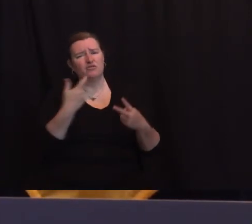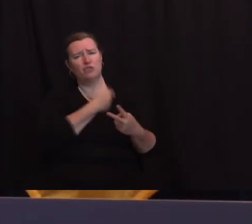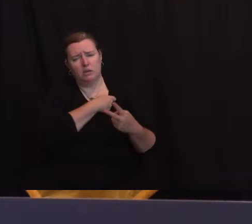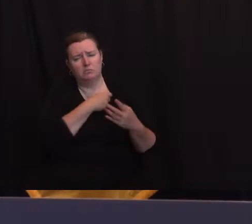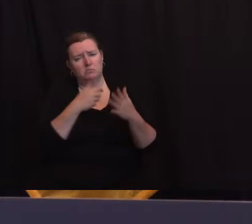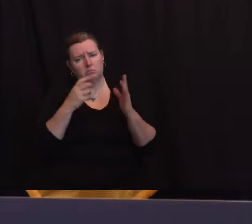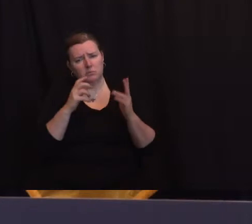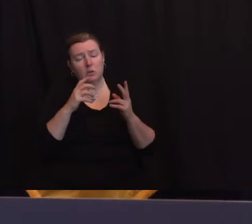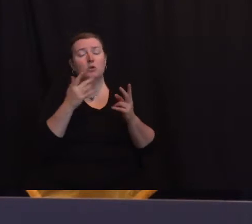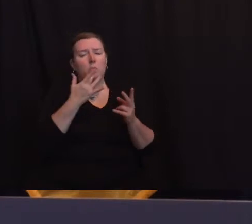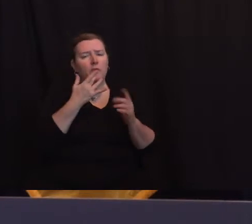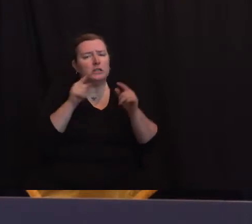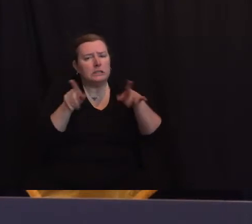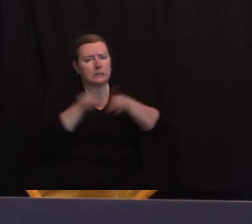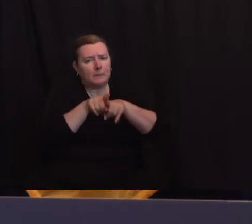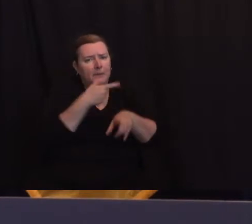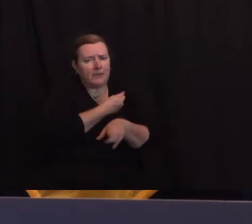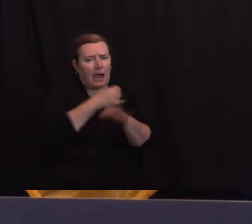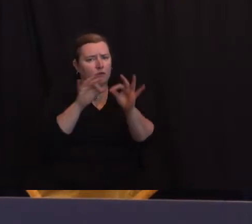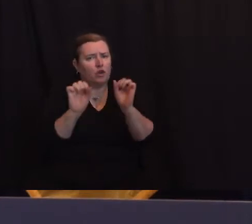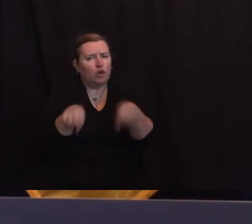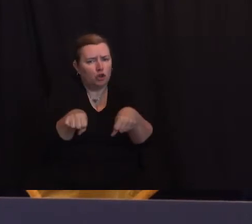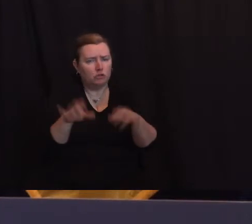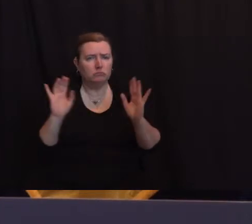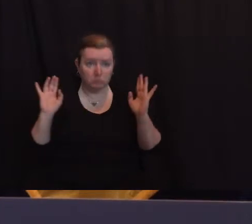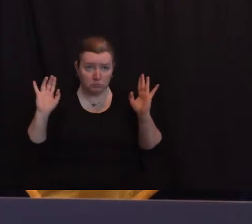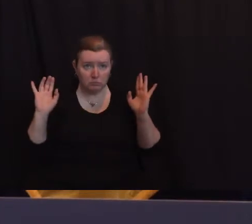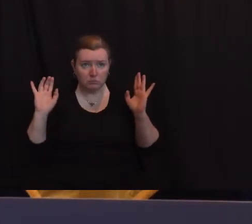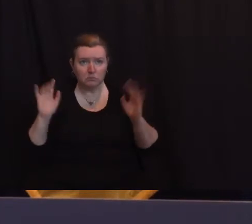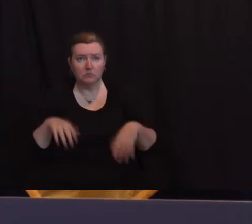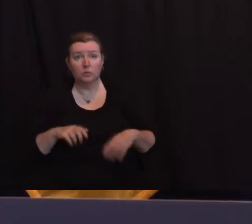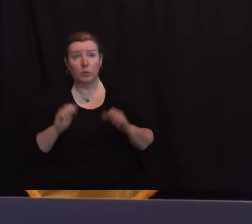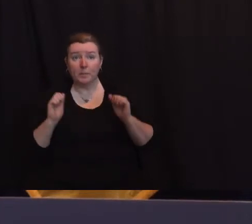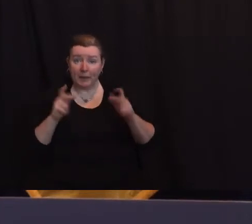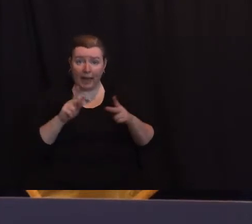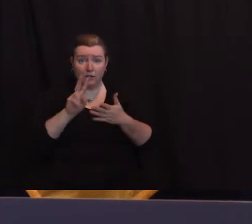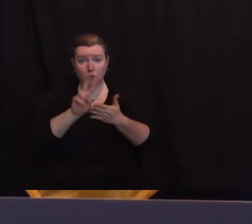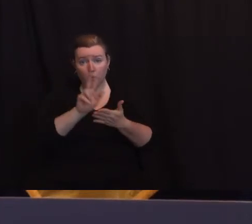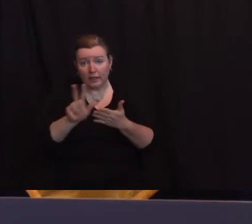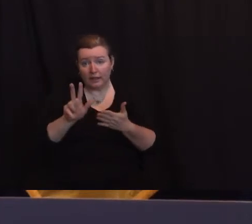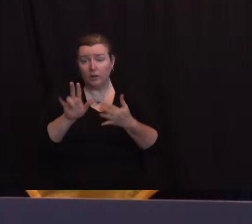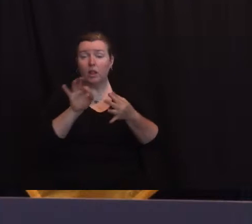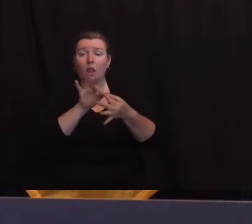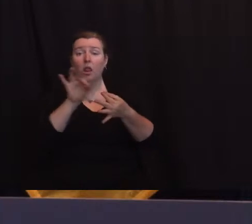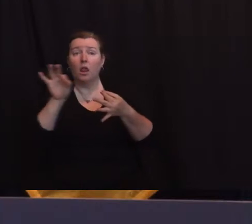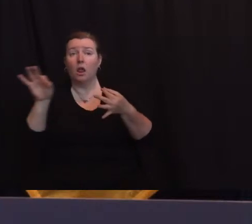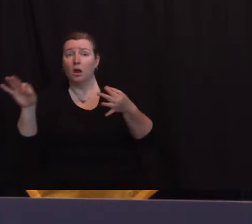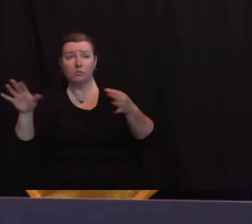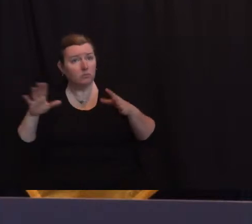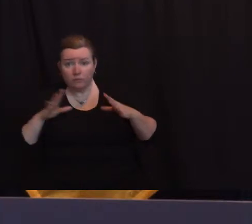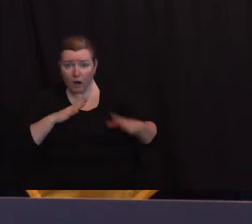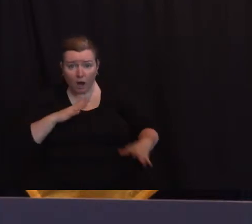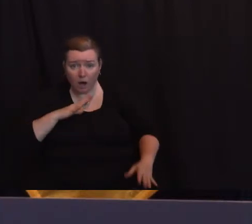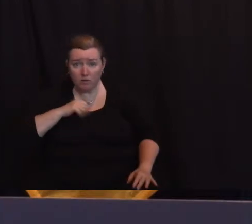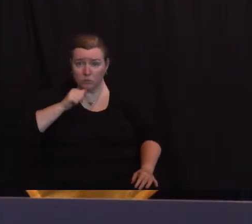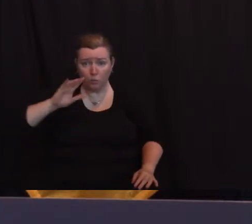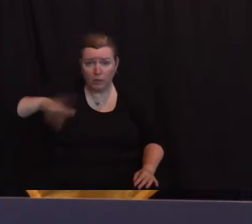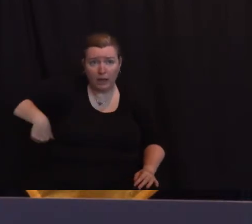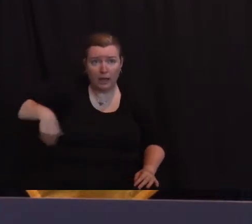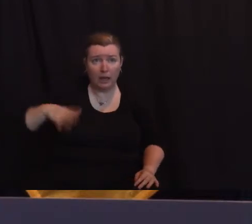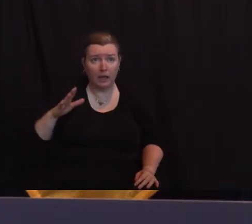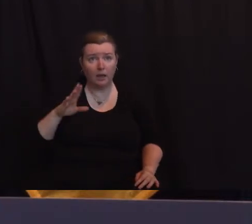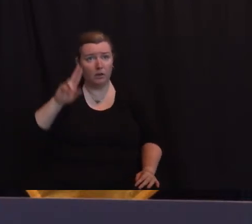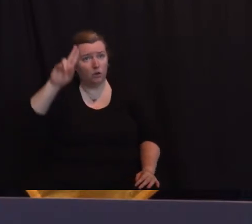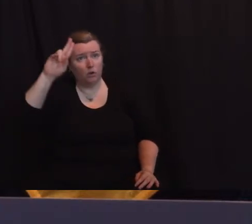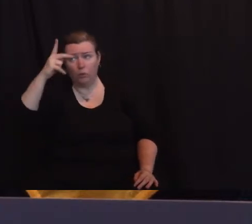you're 6 weeks out, Get it. it's still worth it. Yes. Get it. In fact, the UK right now is frantically doing that with folks in many cases